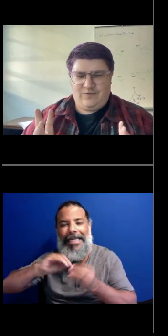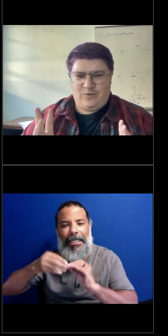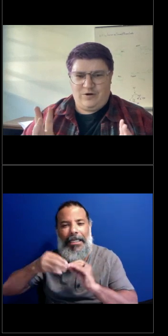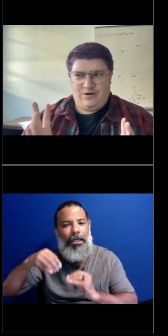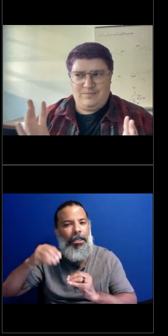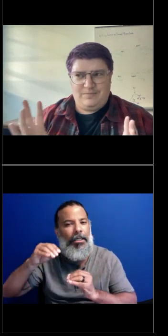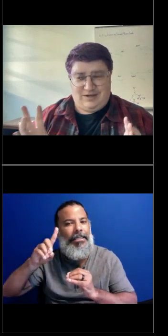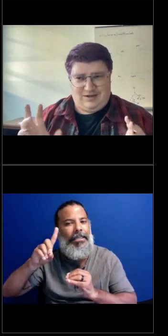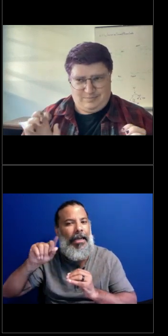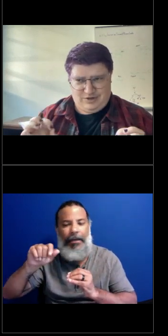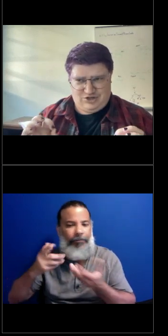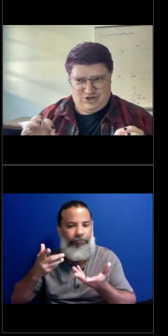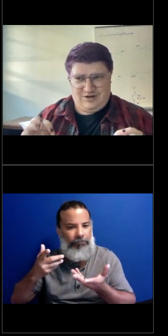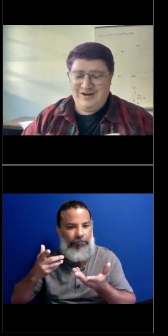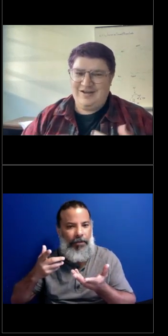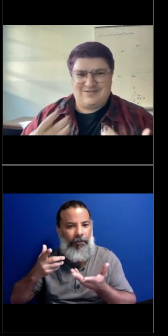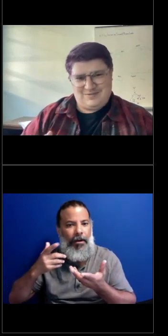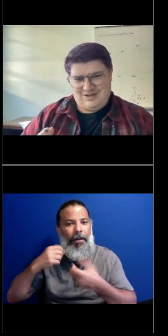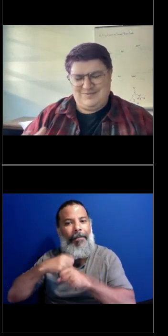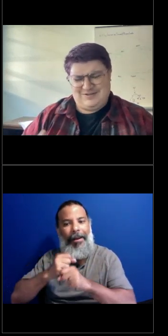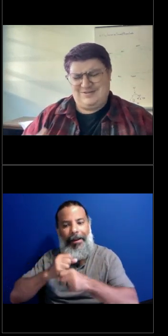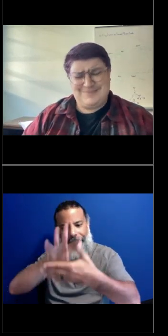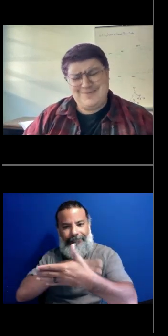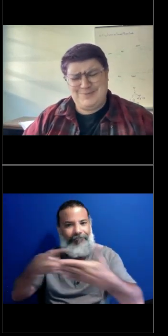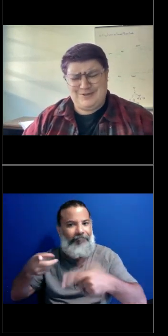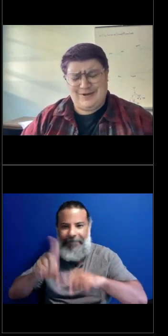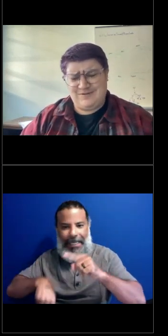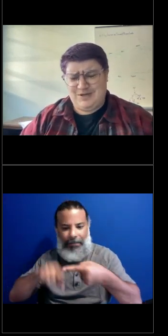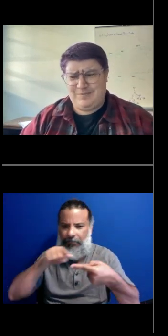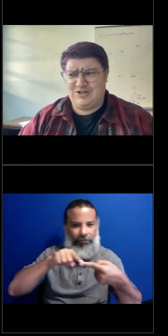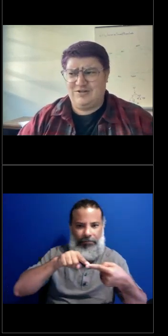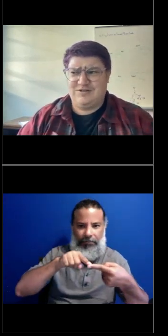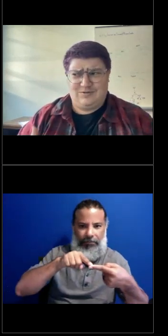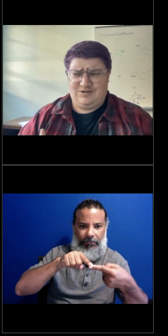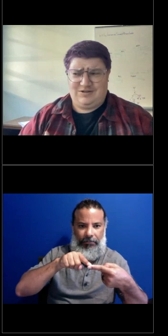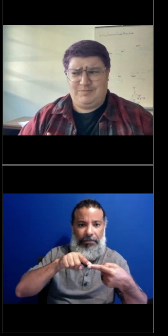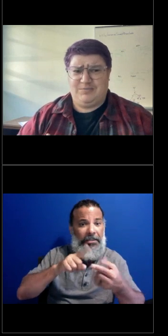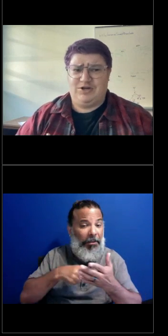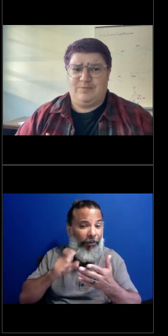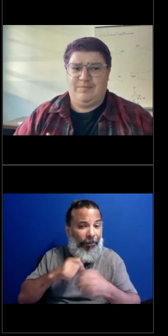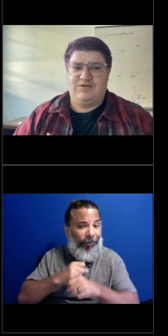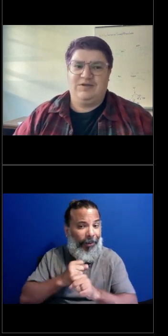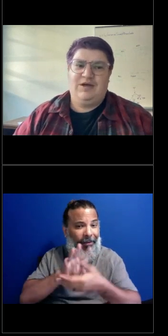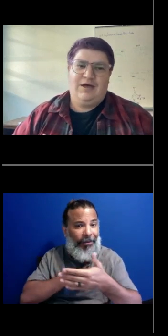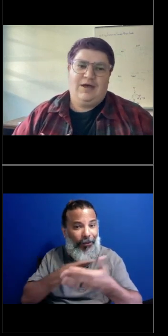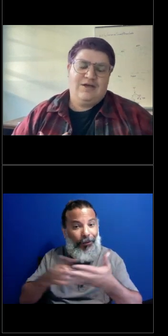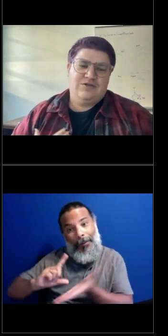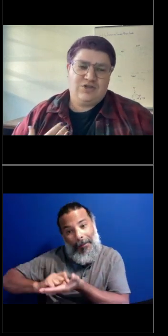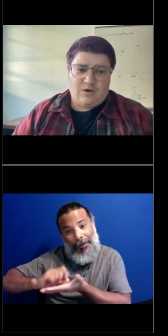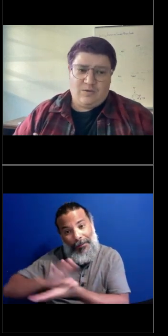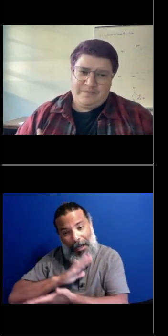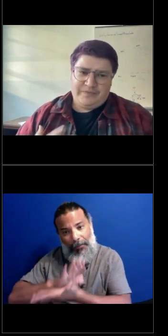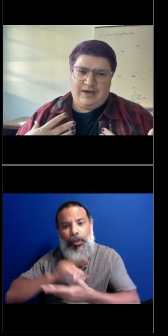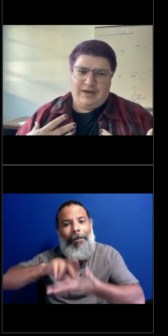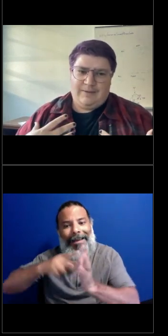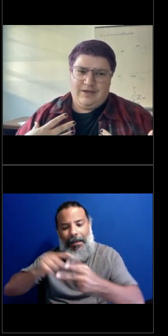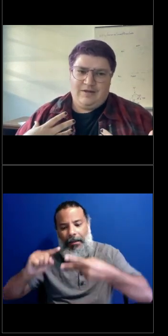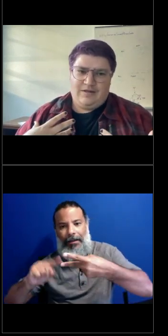data for making a bar chart. And sometimes we do have to make bar charts in order to publish our papers.